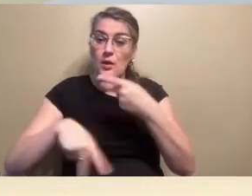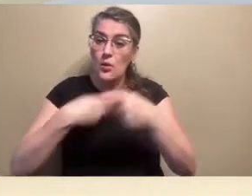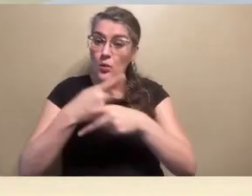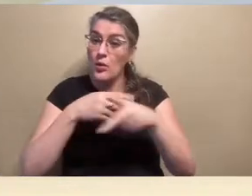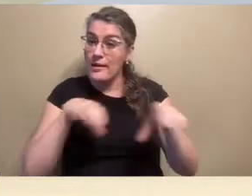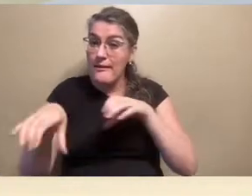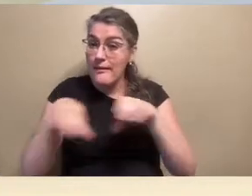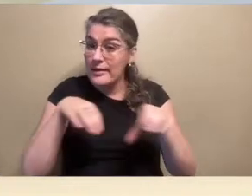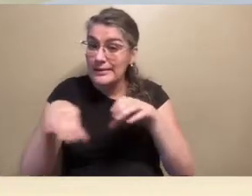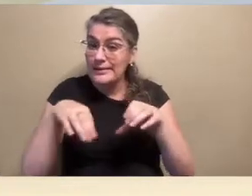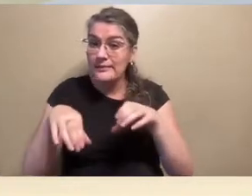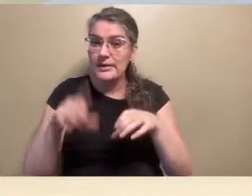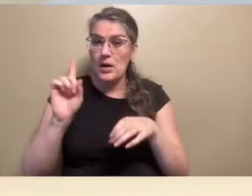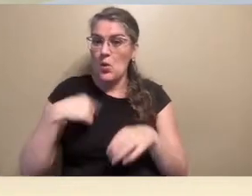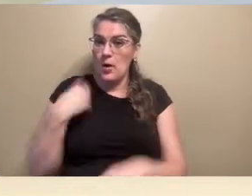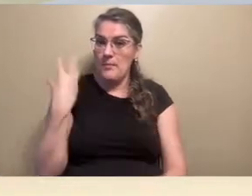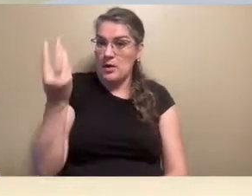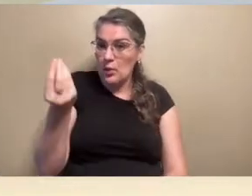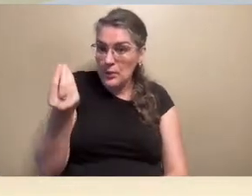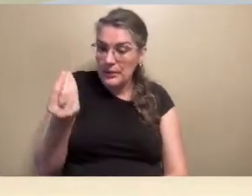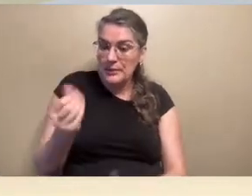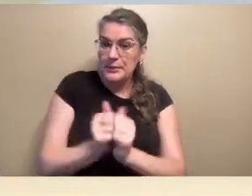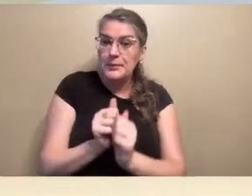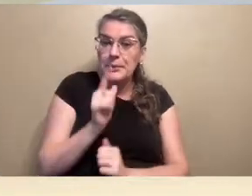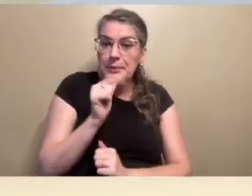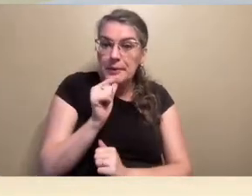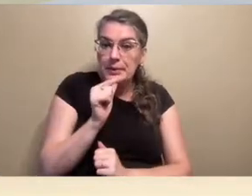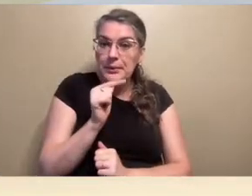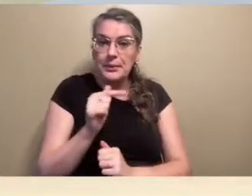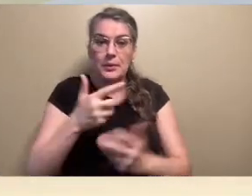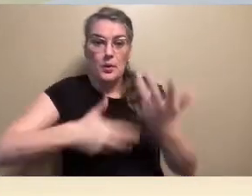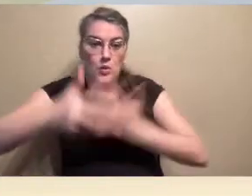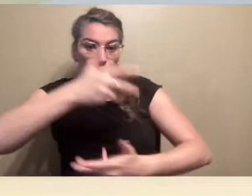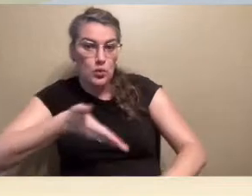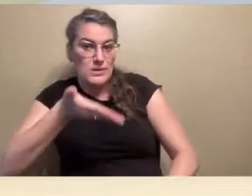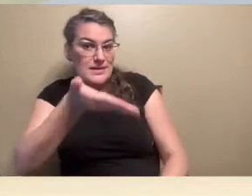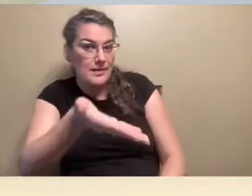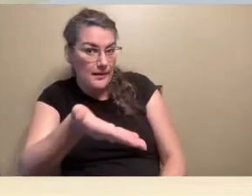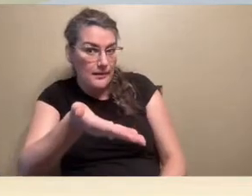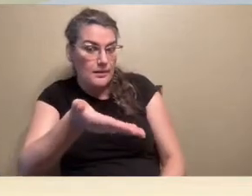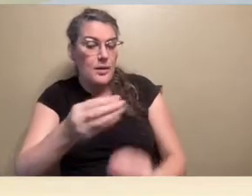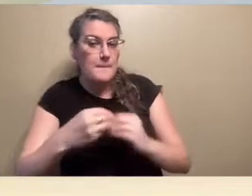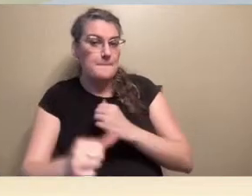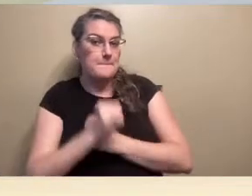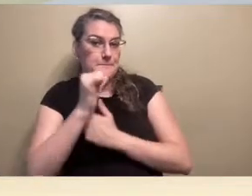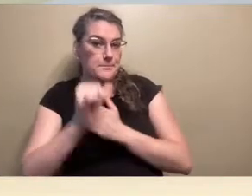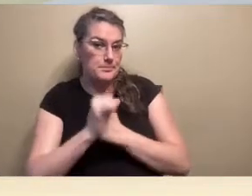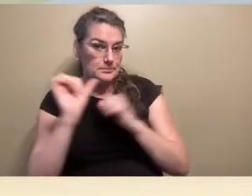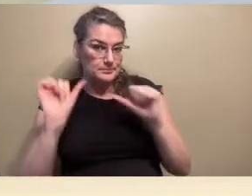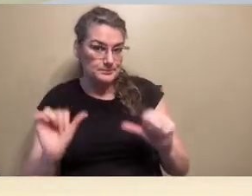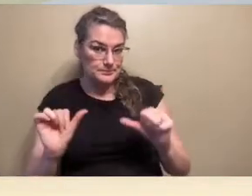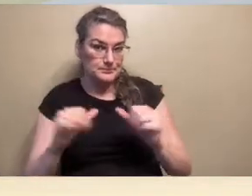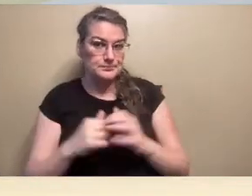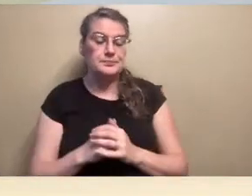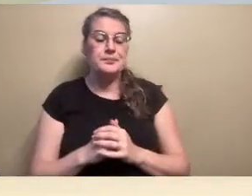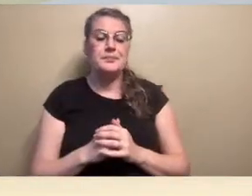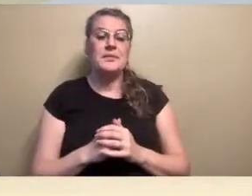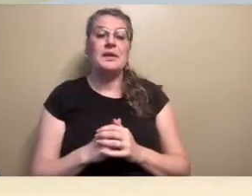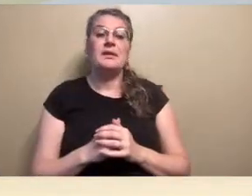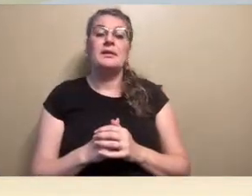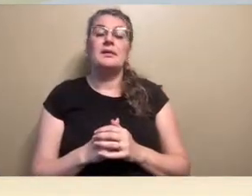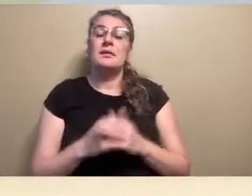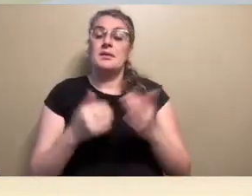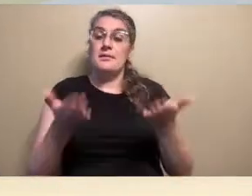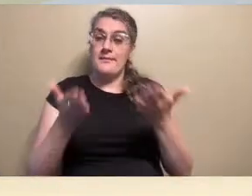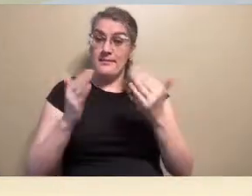where we gather, with who and what we're doing affects our risk. In terms of school reopening, it is our